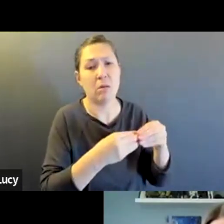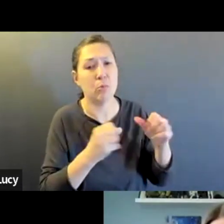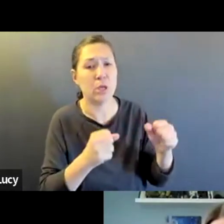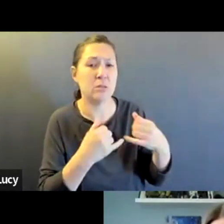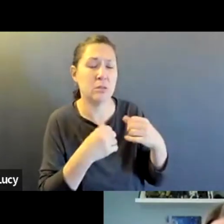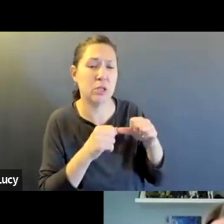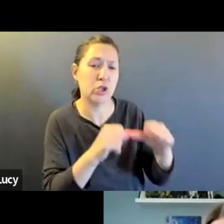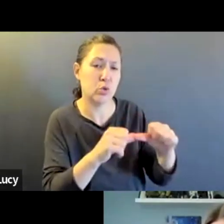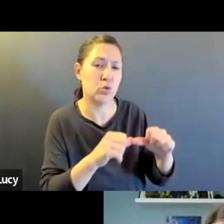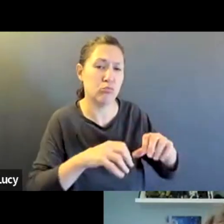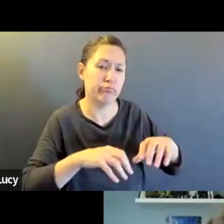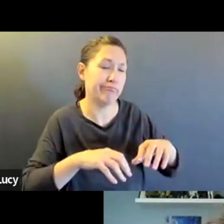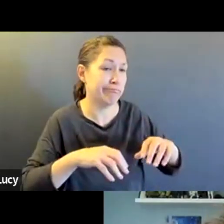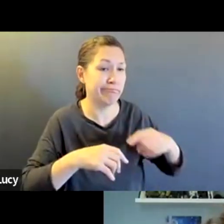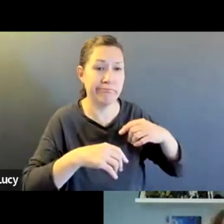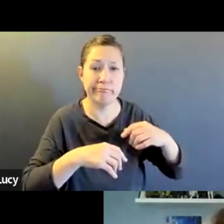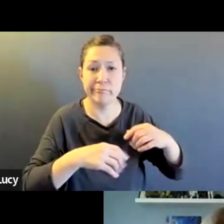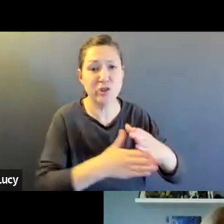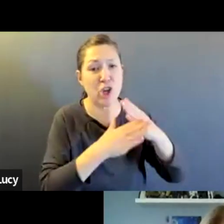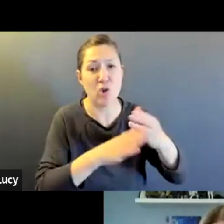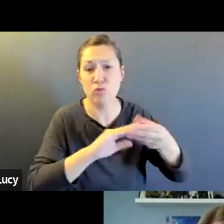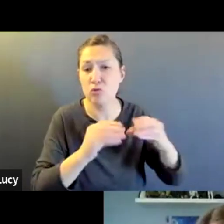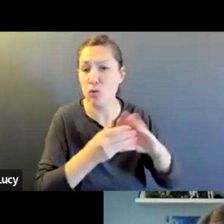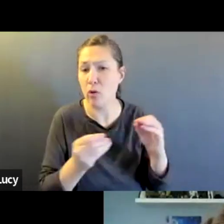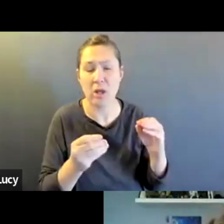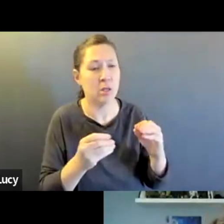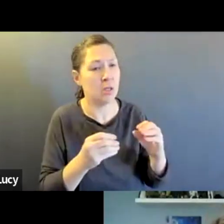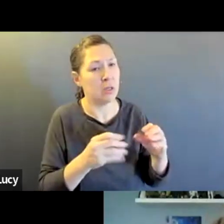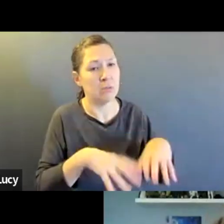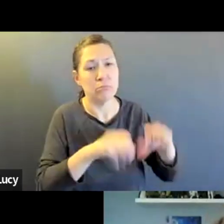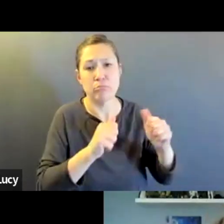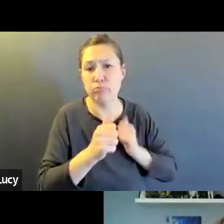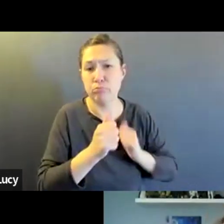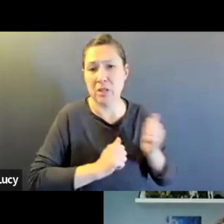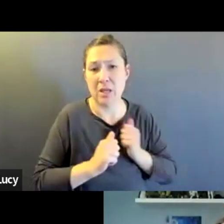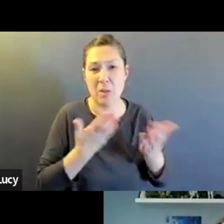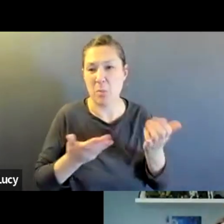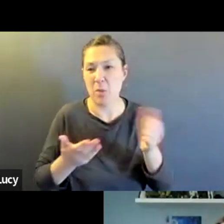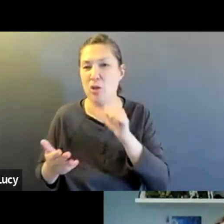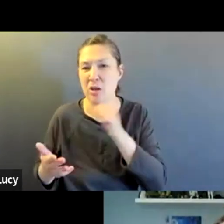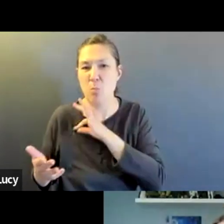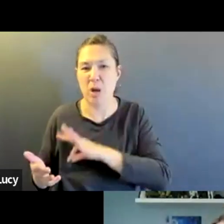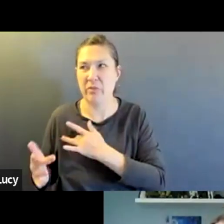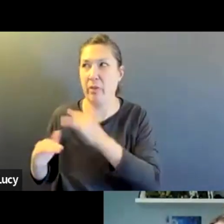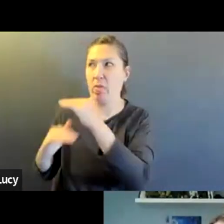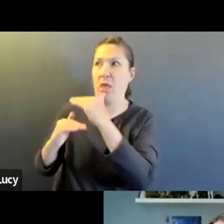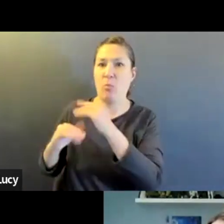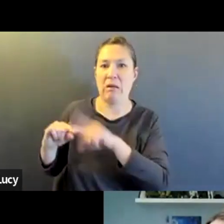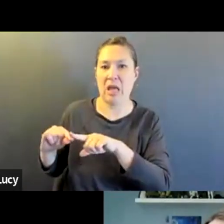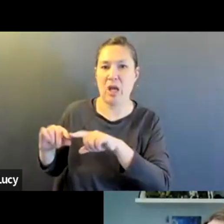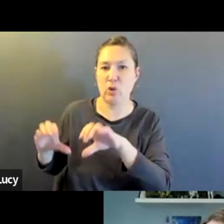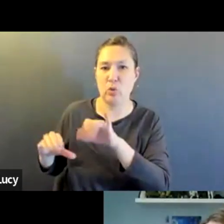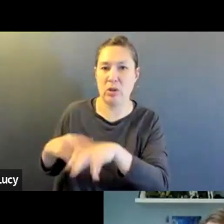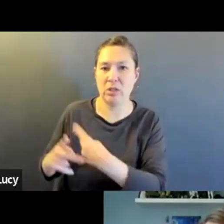with productions or finding different ways to continue doing the work that maybe other nonprofits feel a little more limited in doing because of those existing federal grants